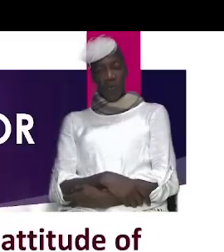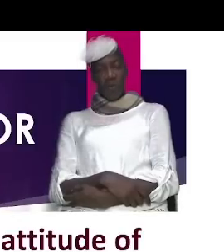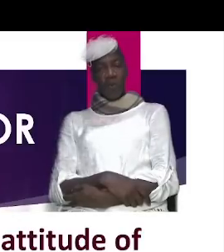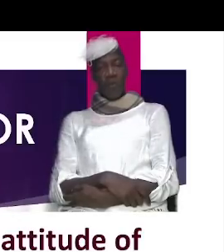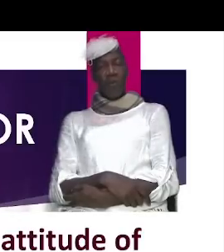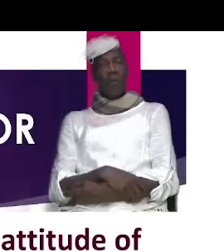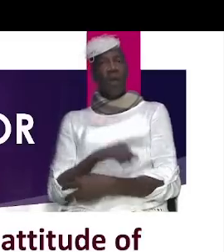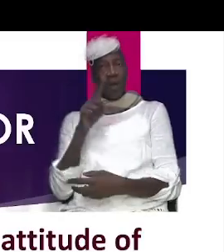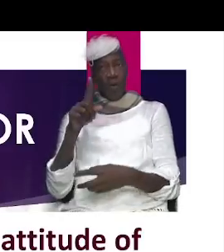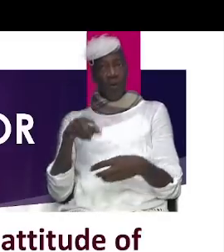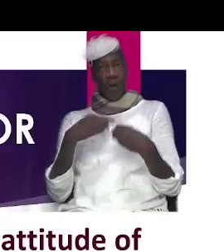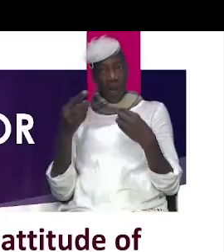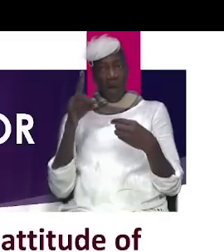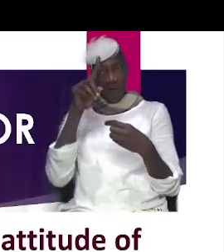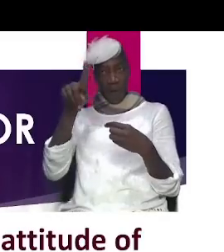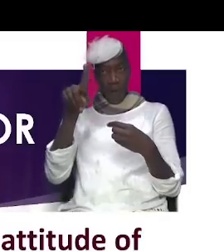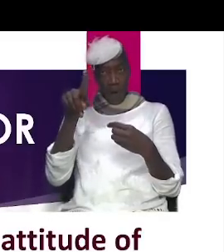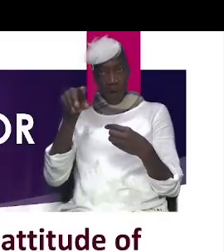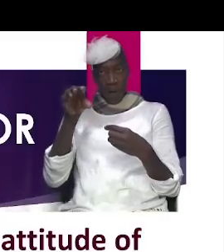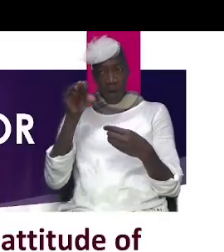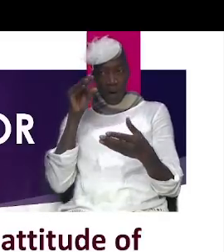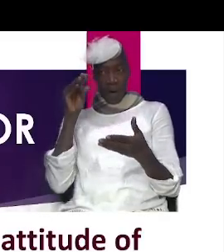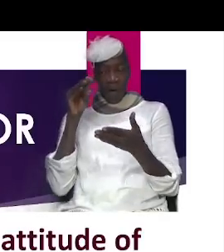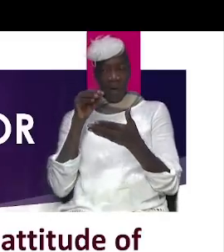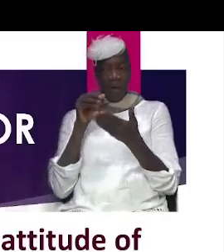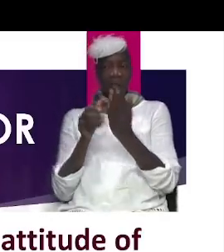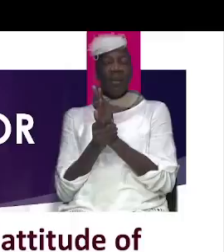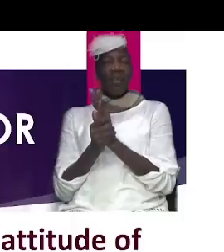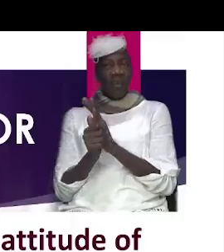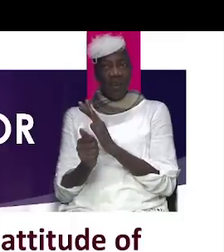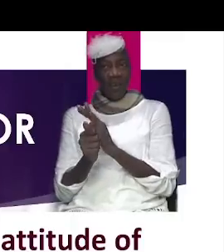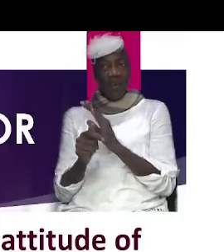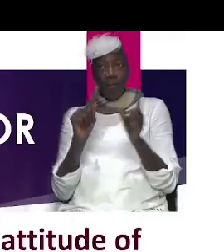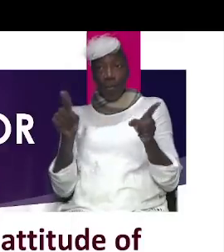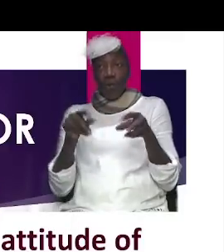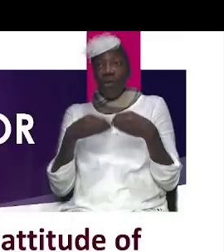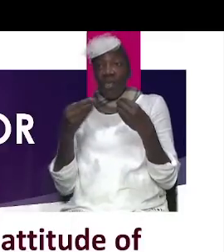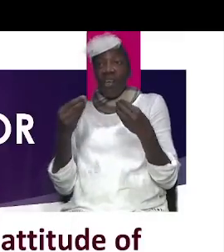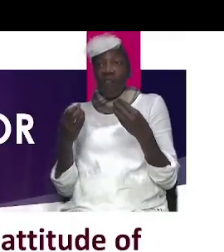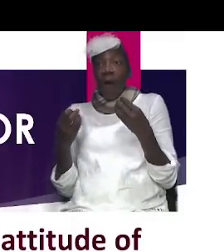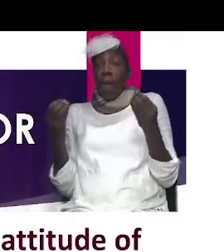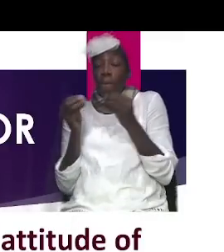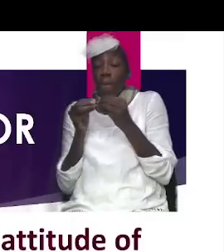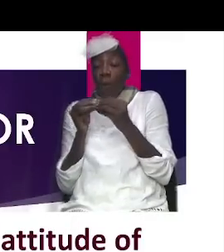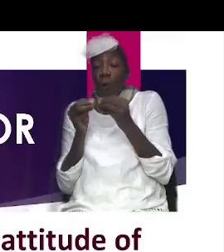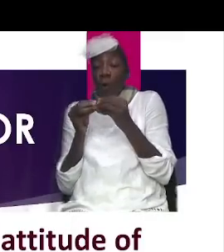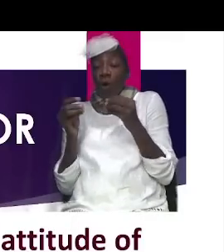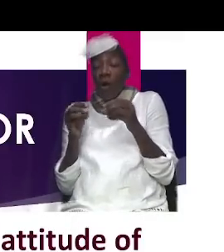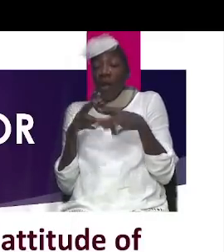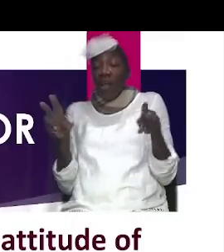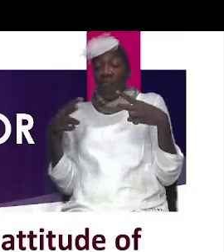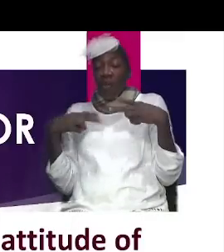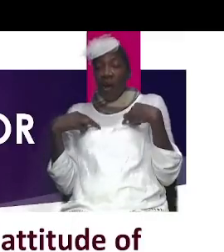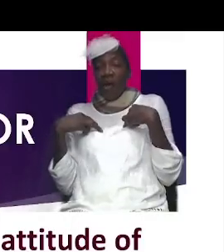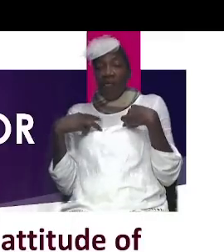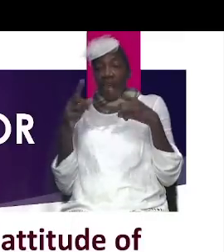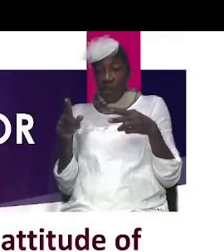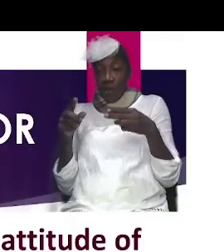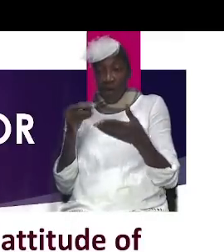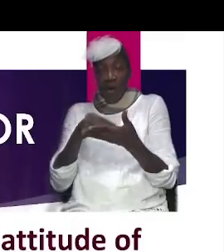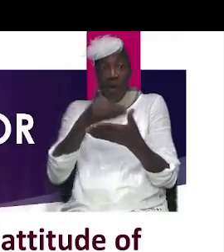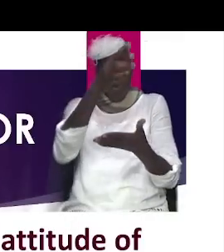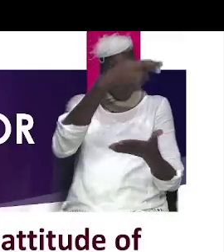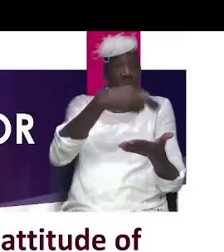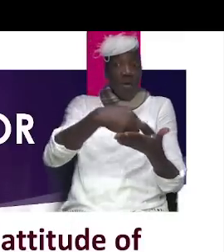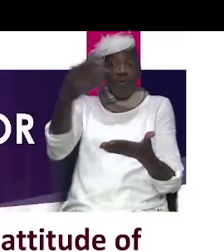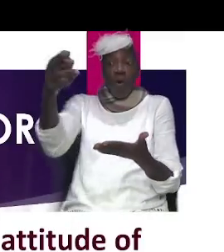If you gave $100, but would give much more if you had it, you will be rewarded for more